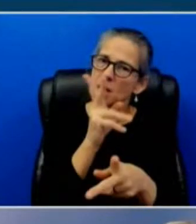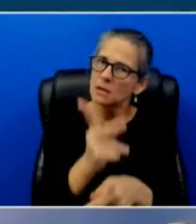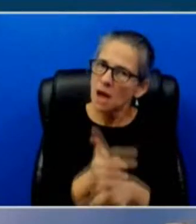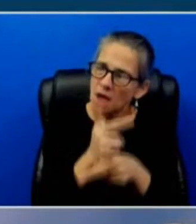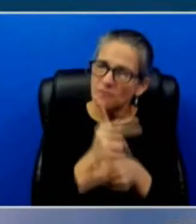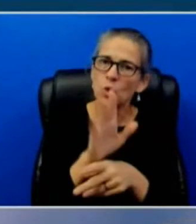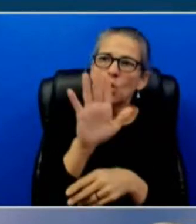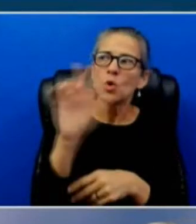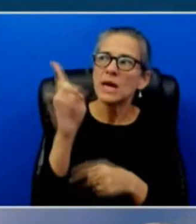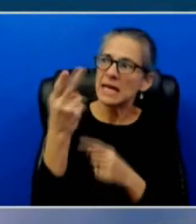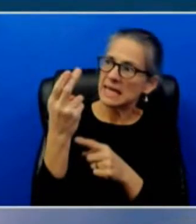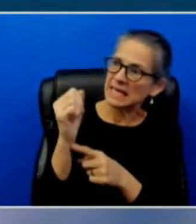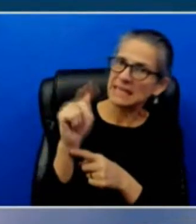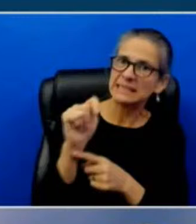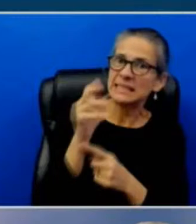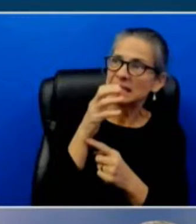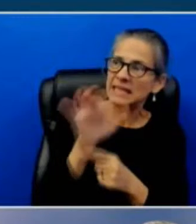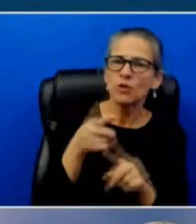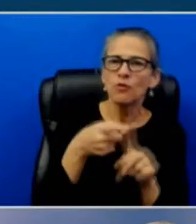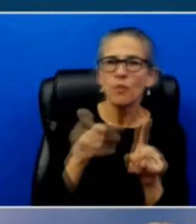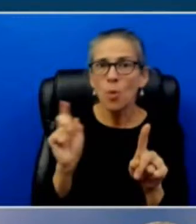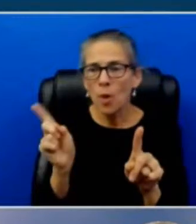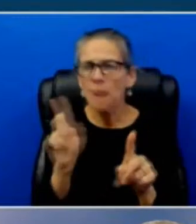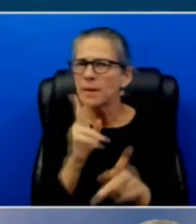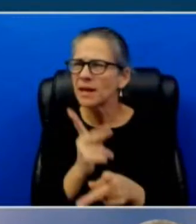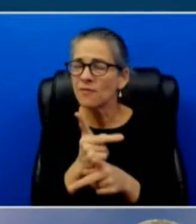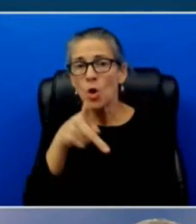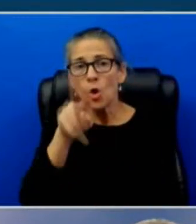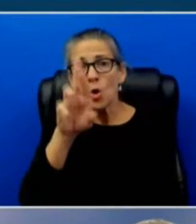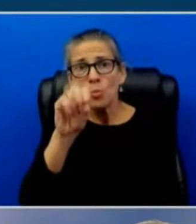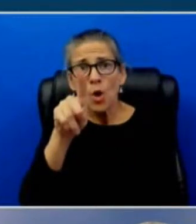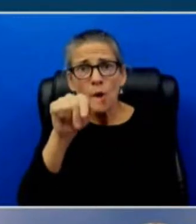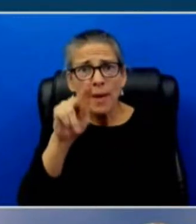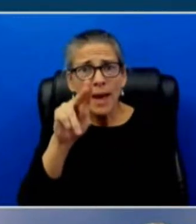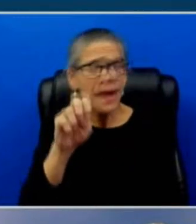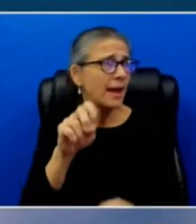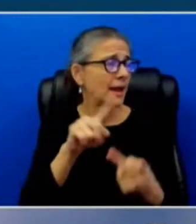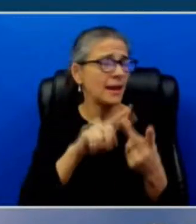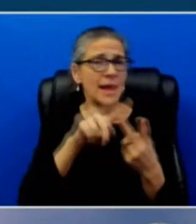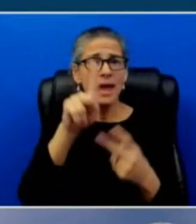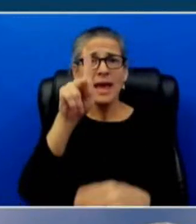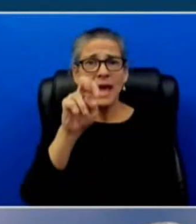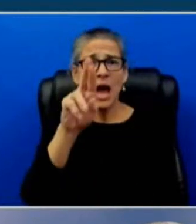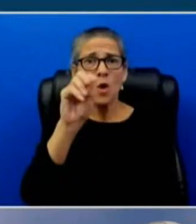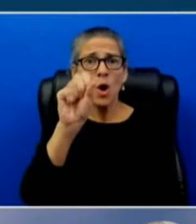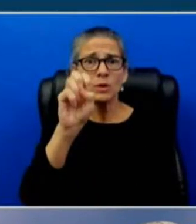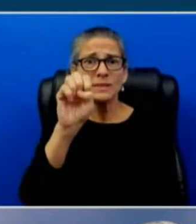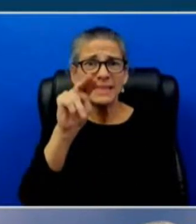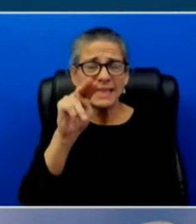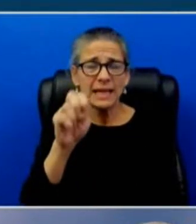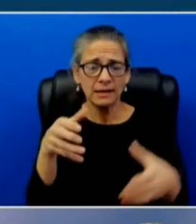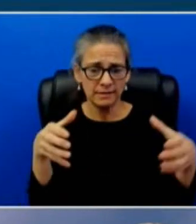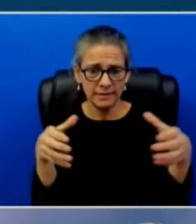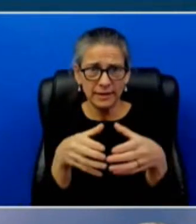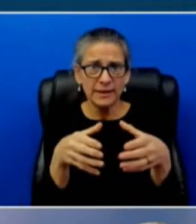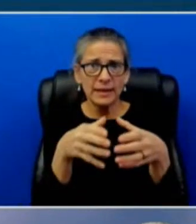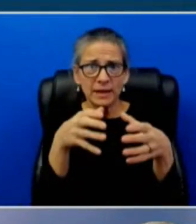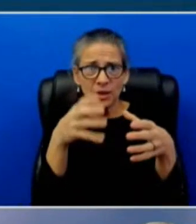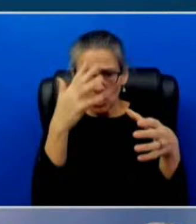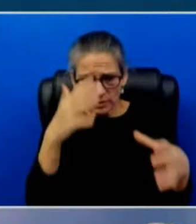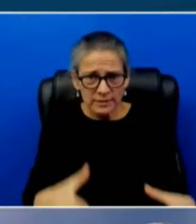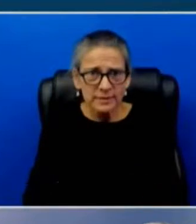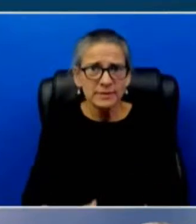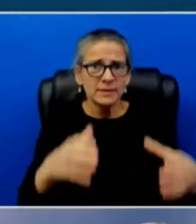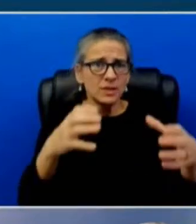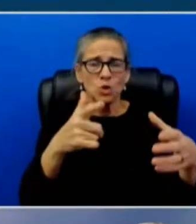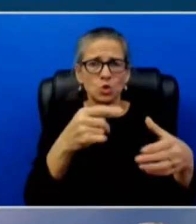sources, alternative heating sources, propane heaters, kerosene heaters, little furnaces and things that people have. Things too close to